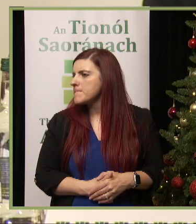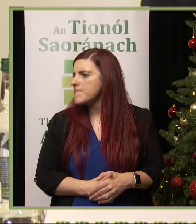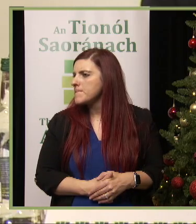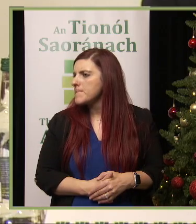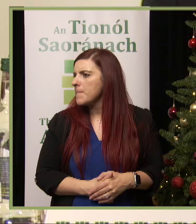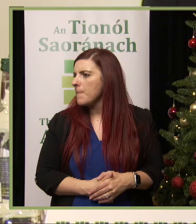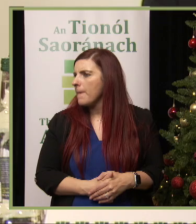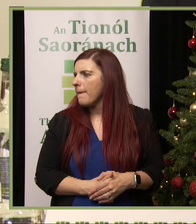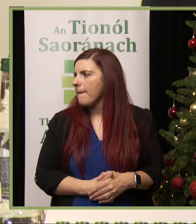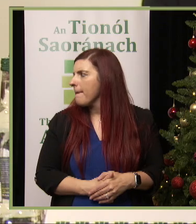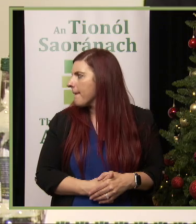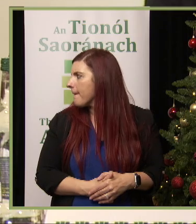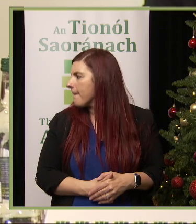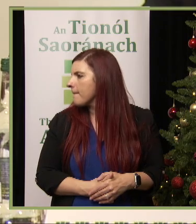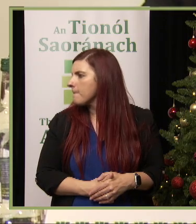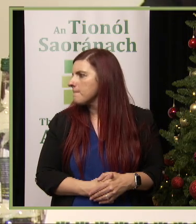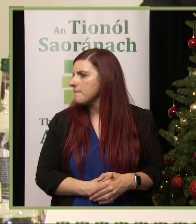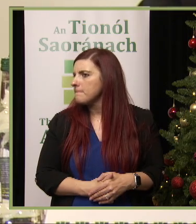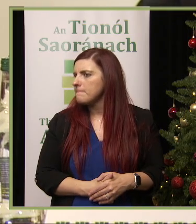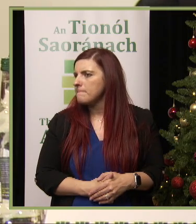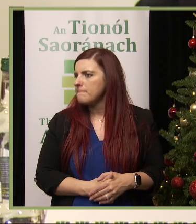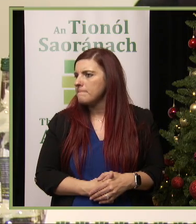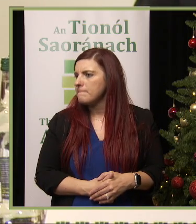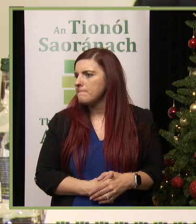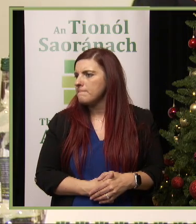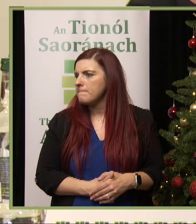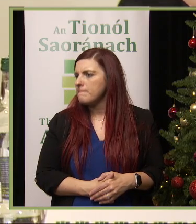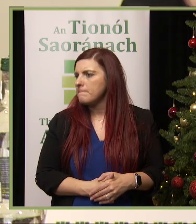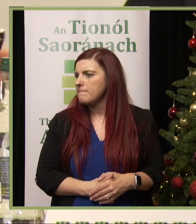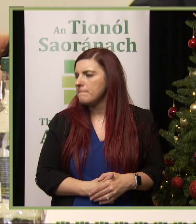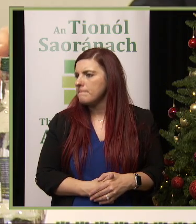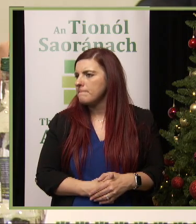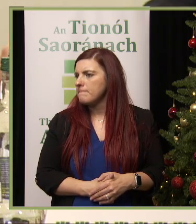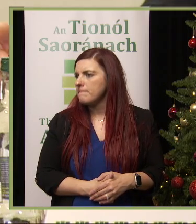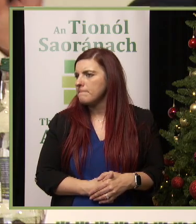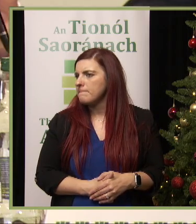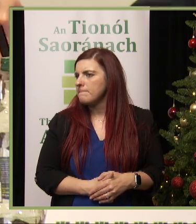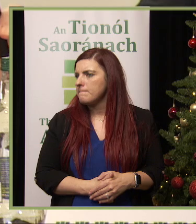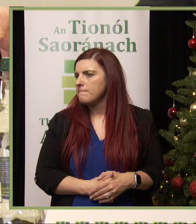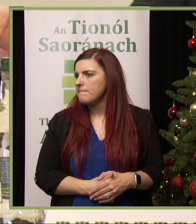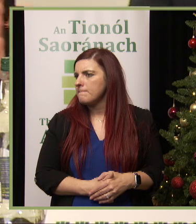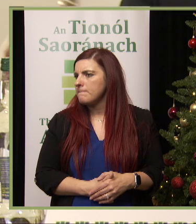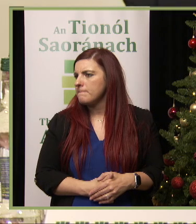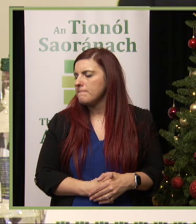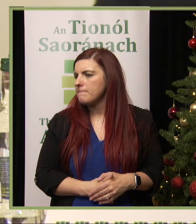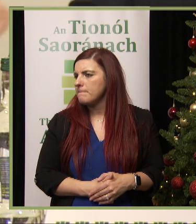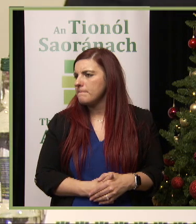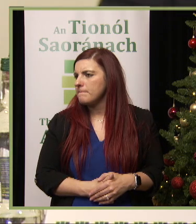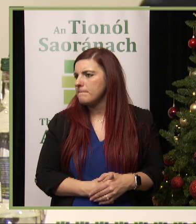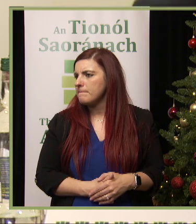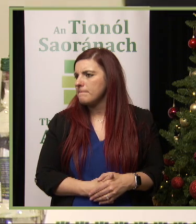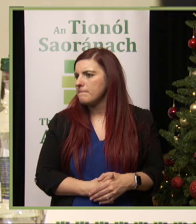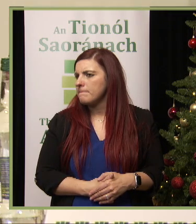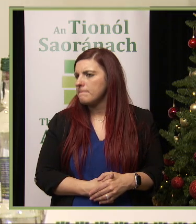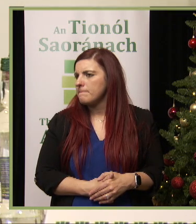now. I think what we have that encapsulated. Okay. Do I need to read it out again, though, is the question. Maybe